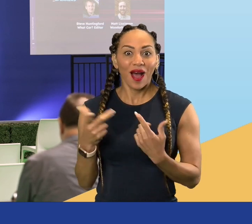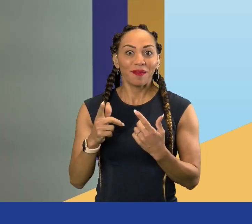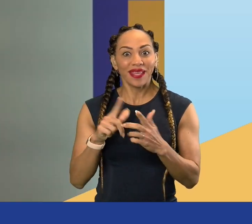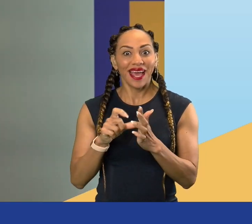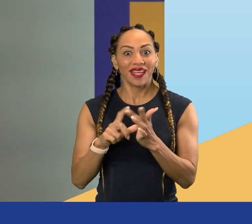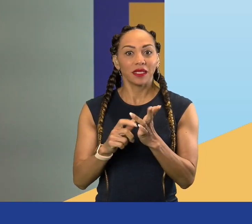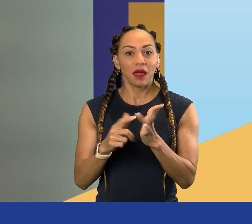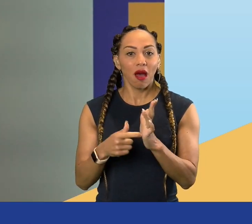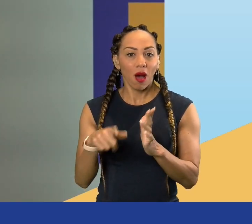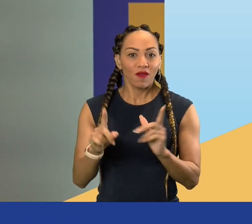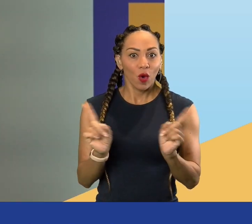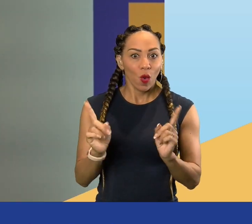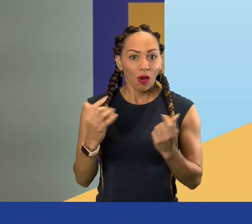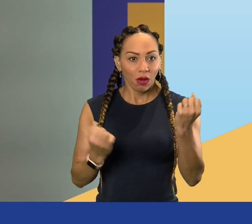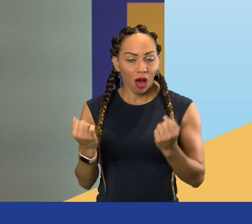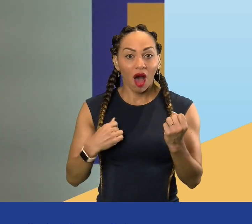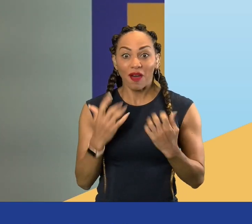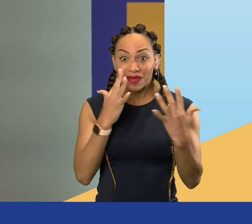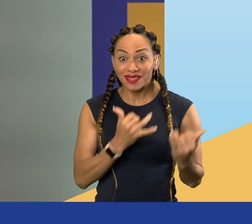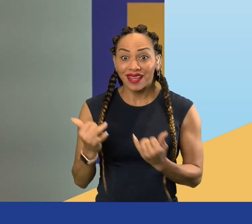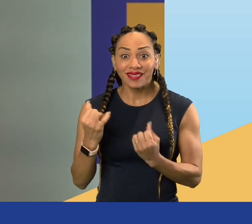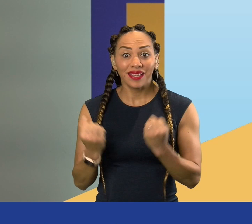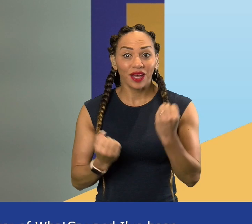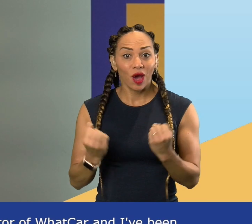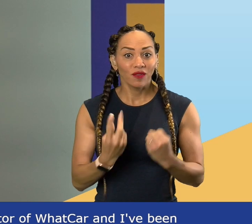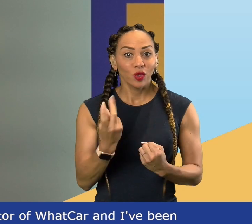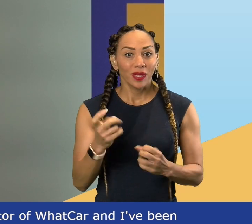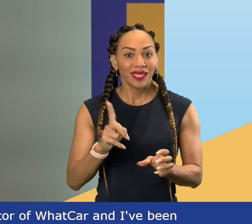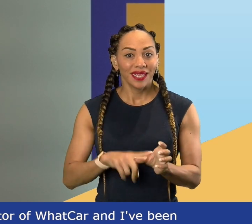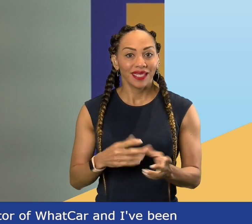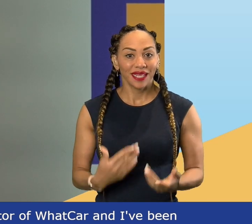now. To give you an example of that. Ooh.